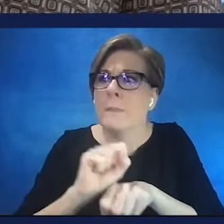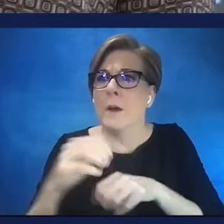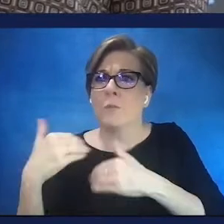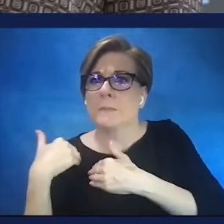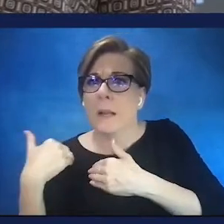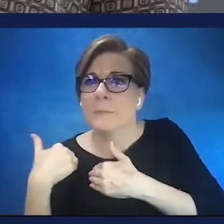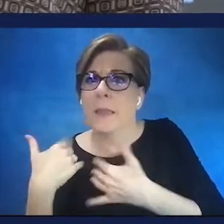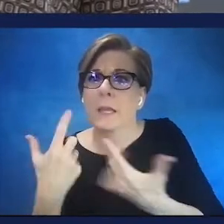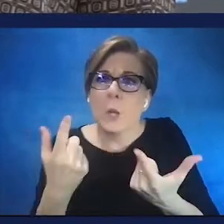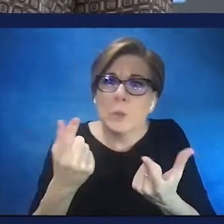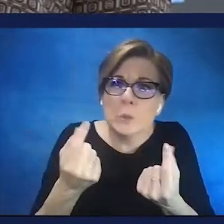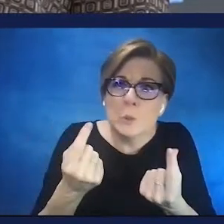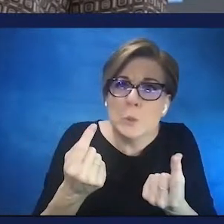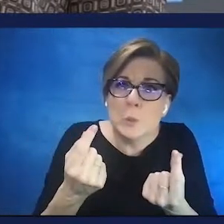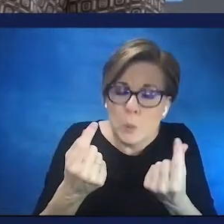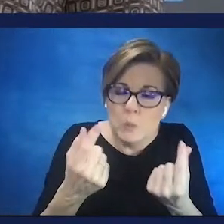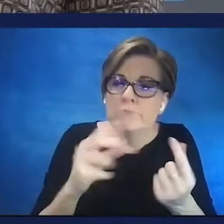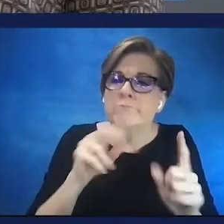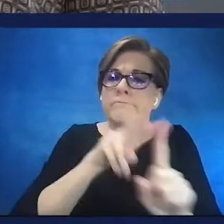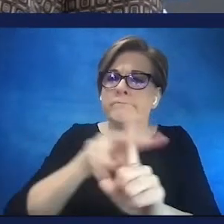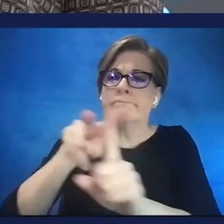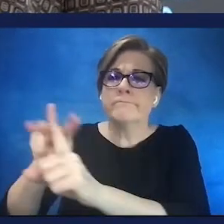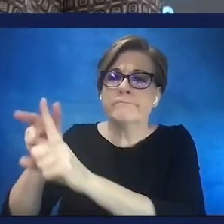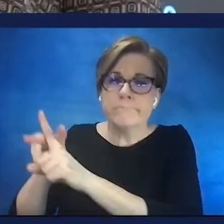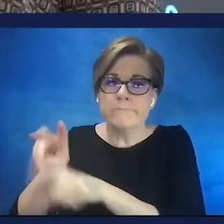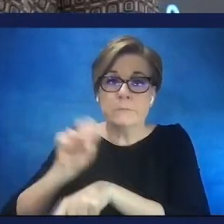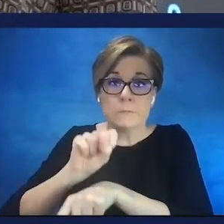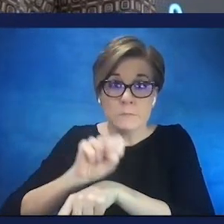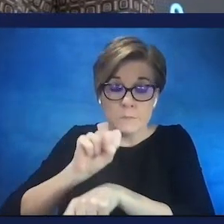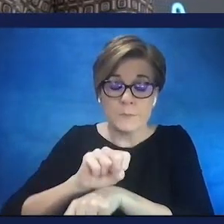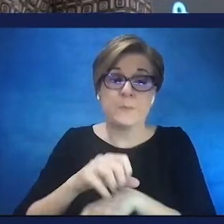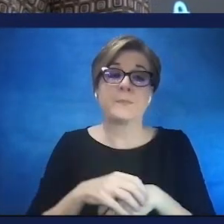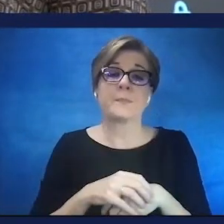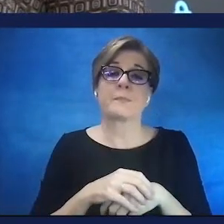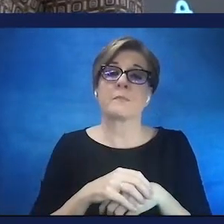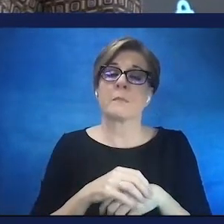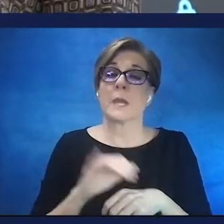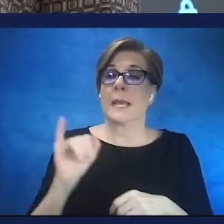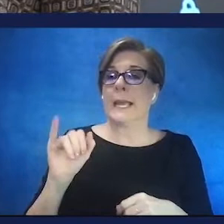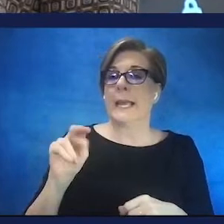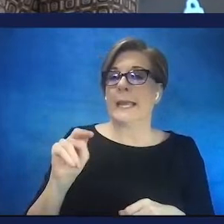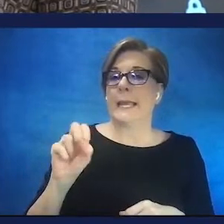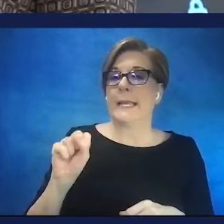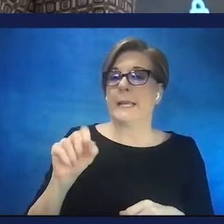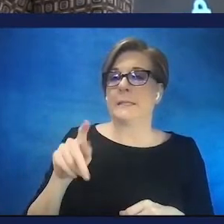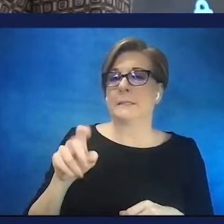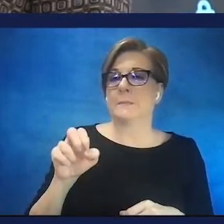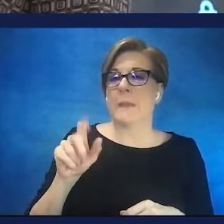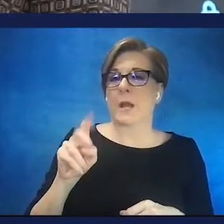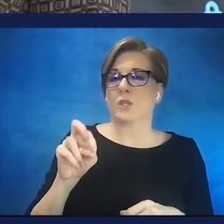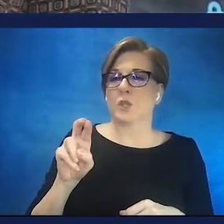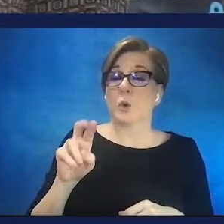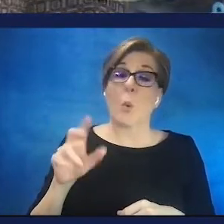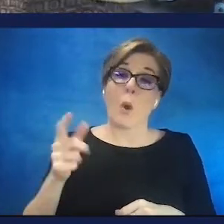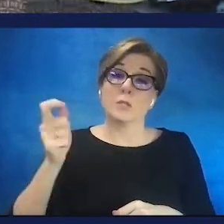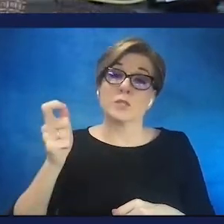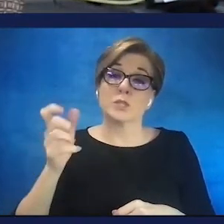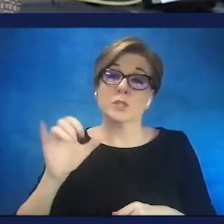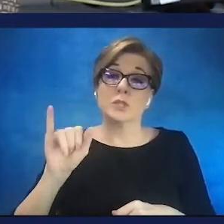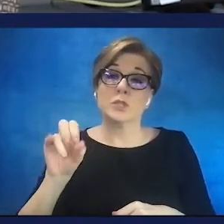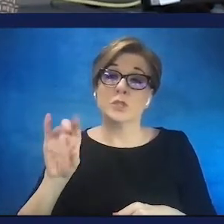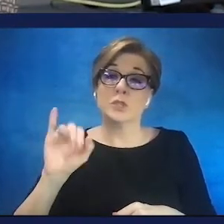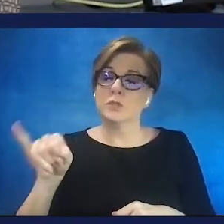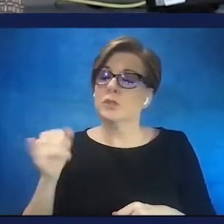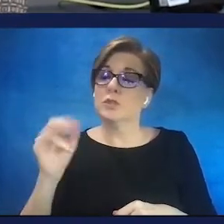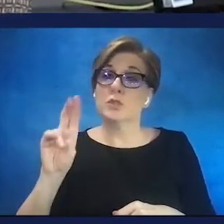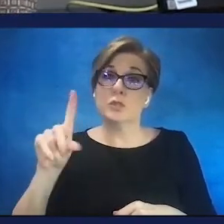what they're supposed to do, and assign them their duties. The inspector or a judge is the first person you're going to see in the